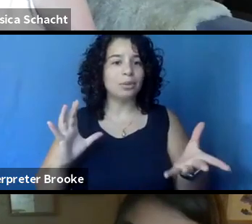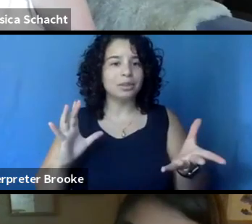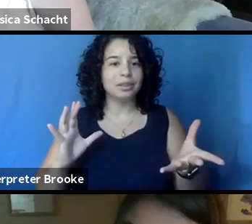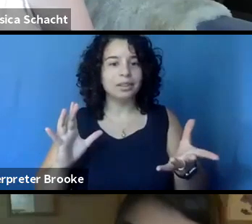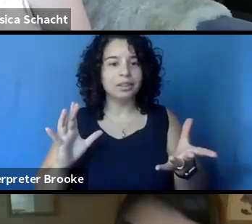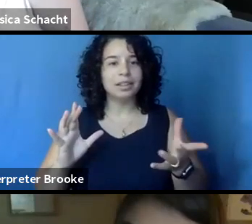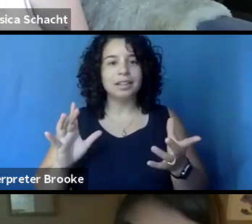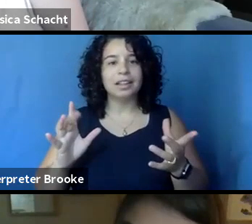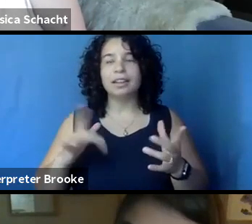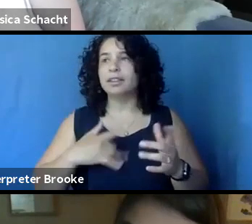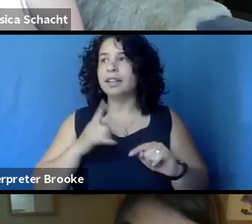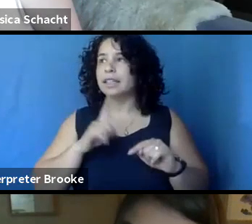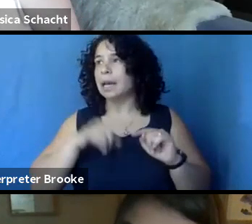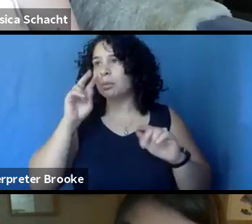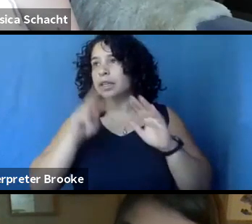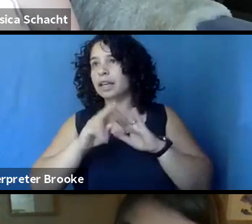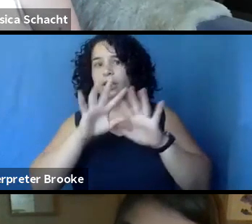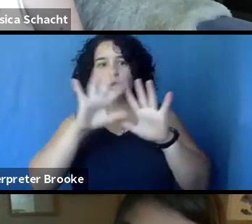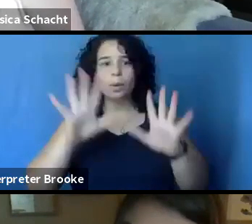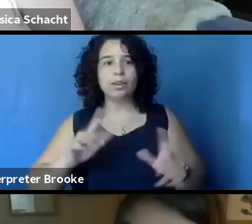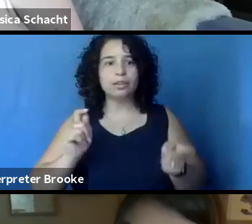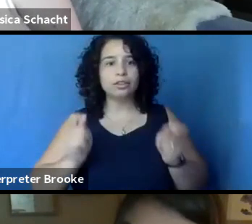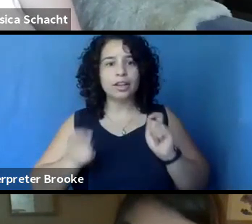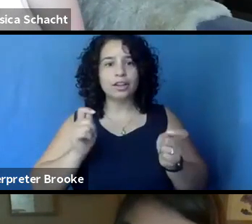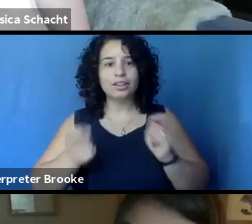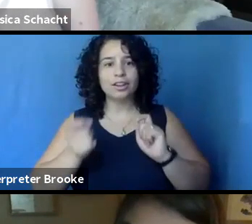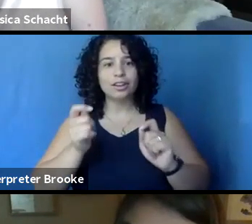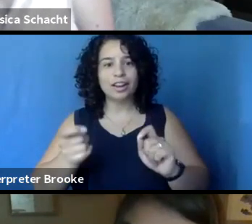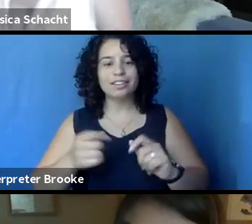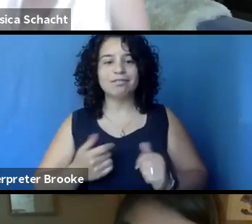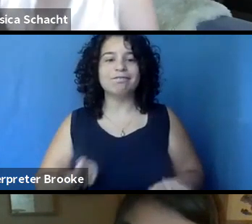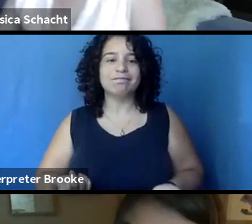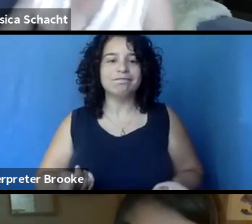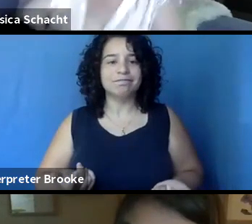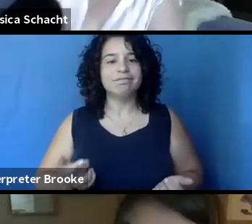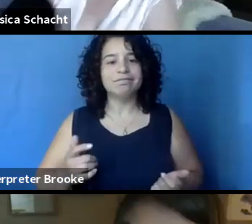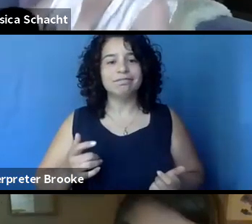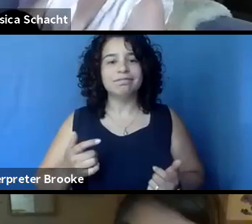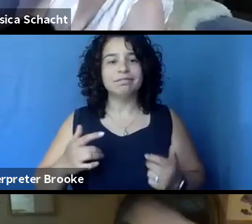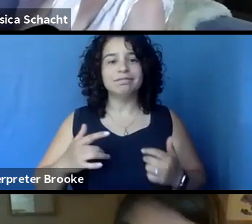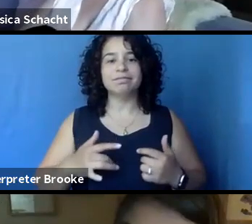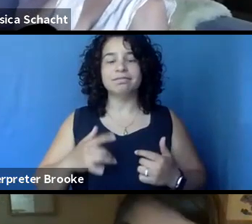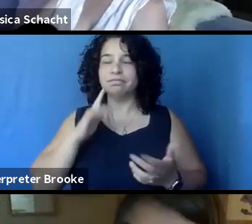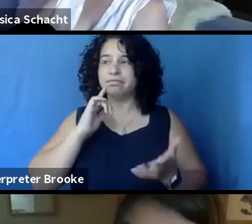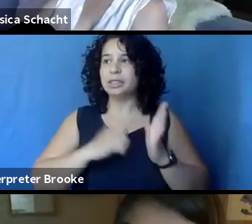unpredictable measures. So I'm just, yeah, feeling into that, and